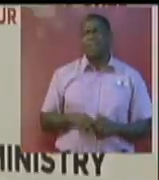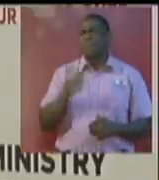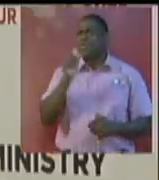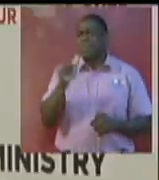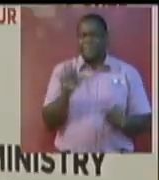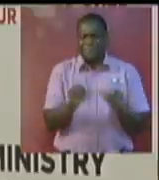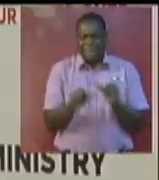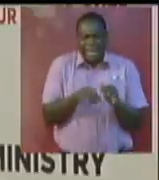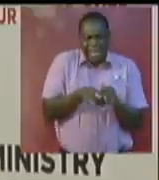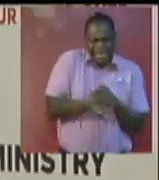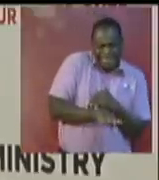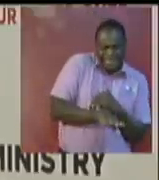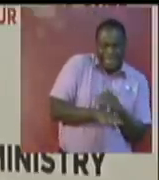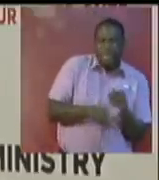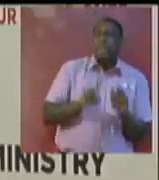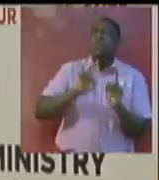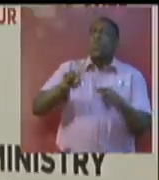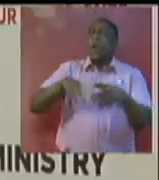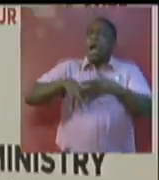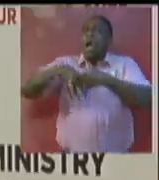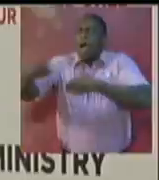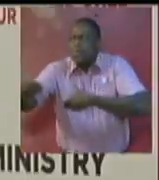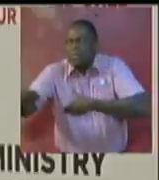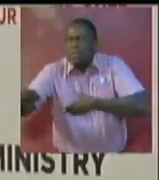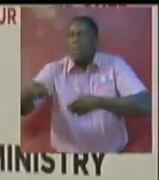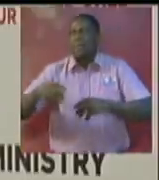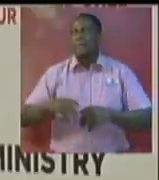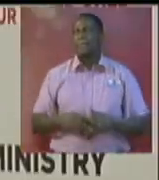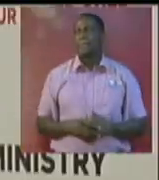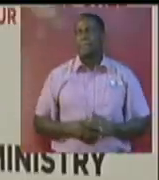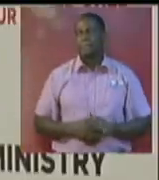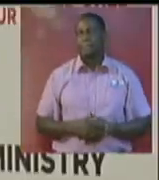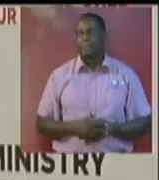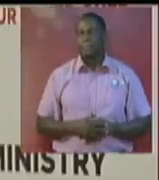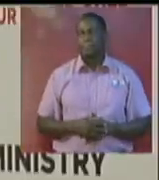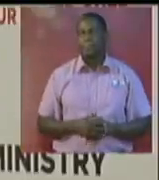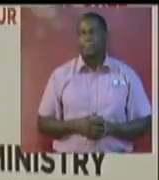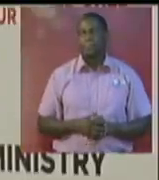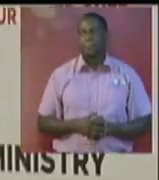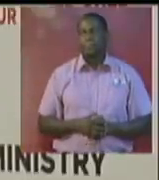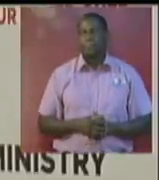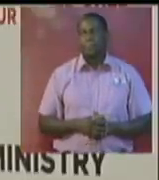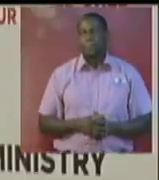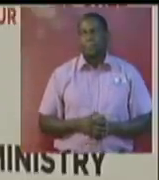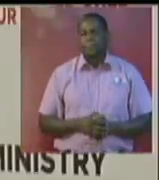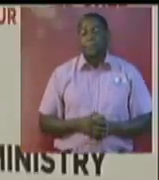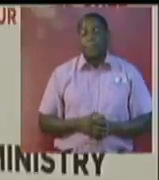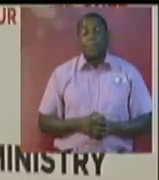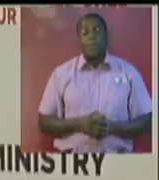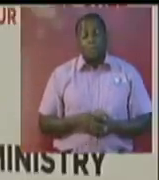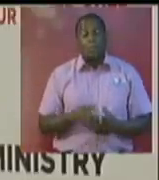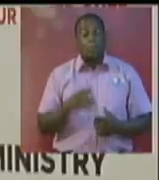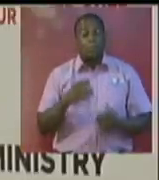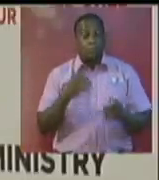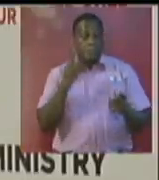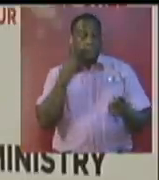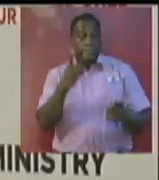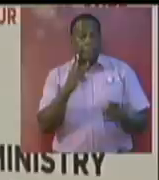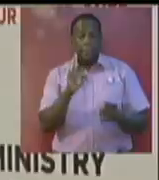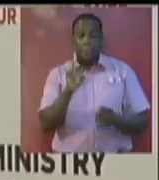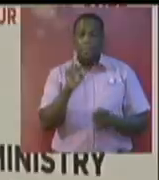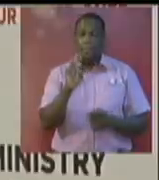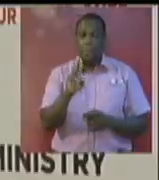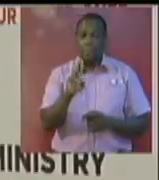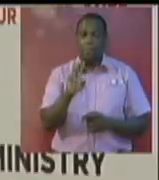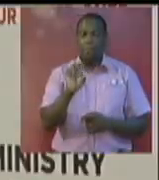Those clusters are just families and friends getting together for whatever the occasion is. And we have